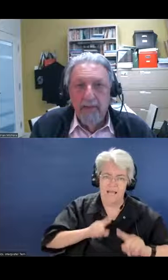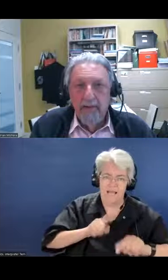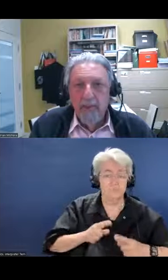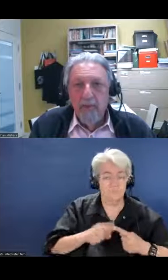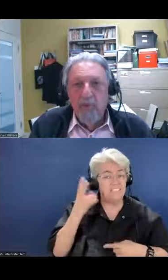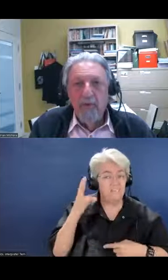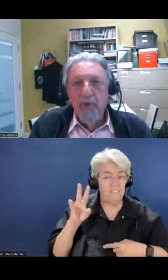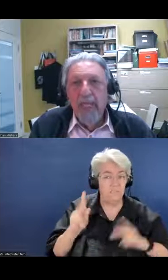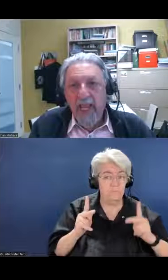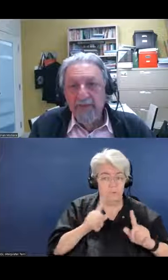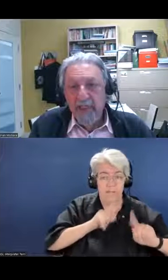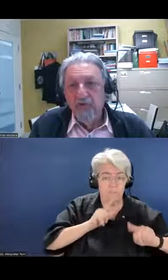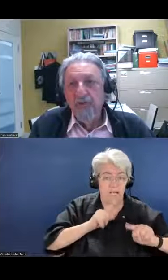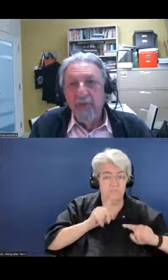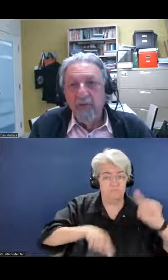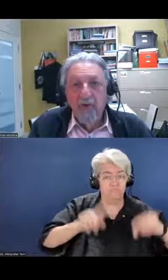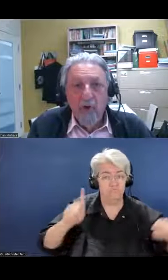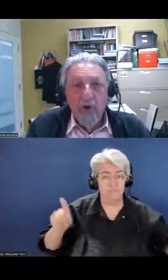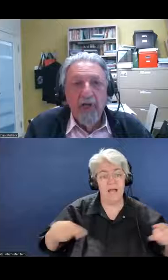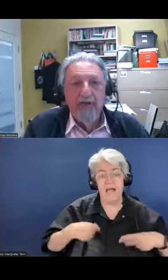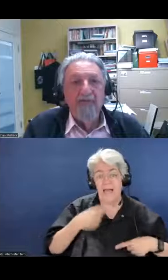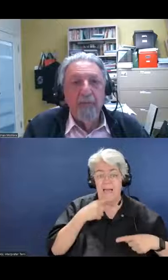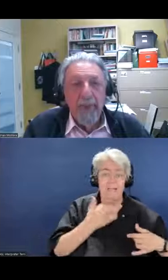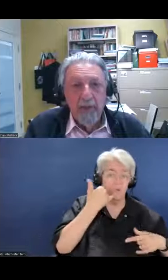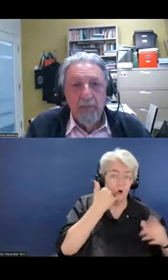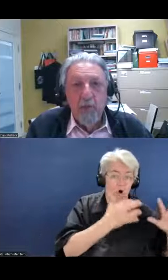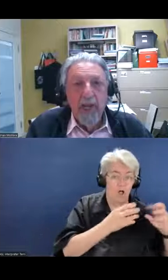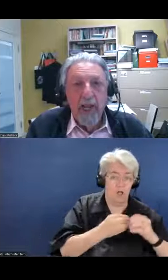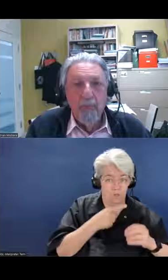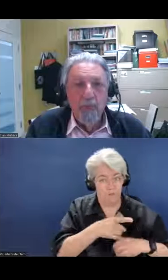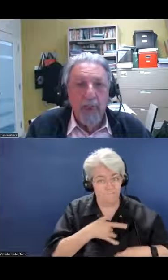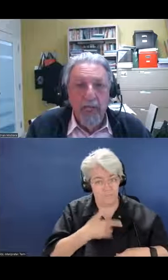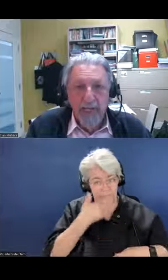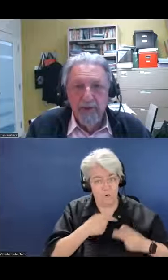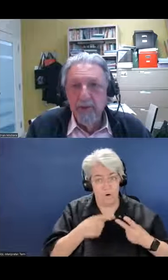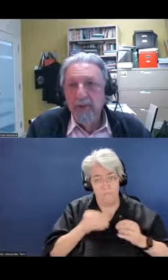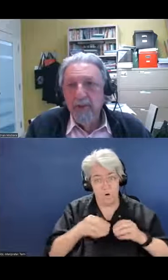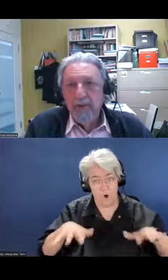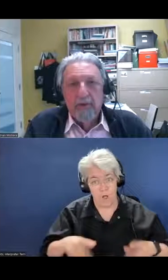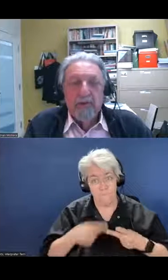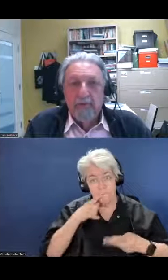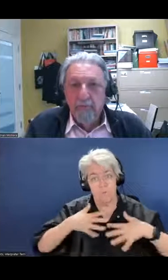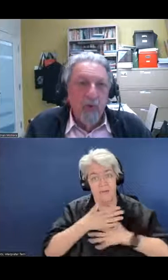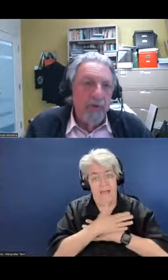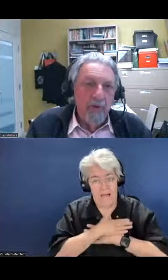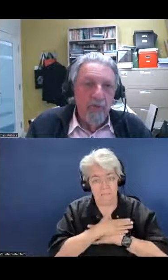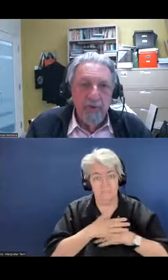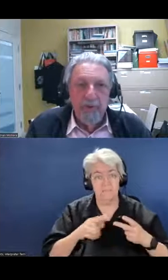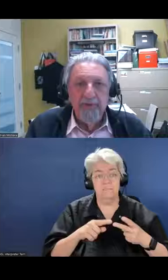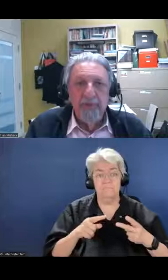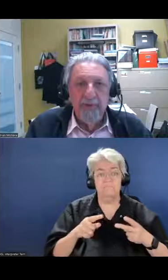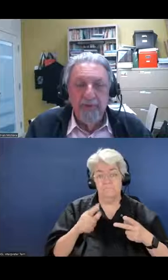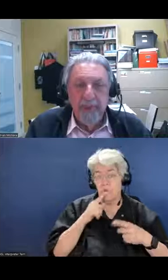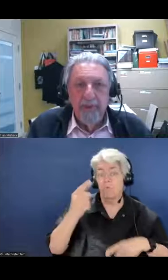And when we asked, as a result of the call, I feel better, more calm, more relaxed, more than a